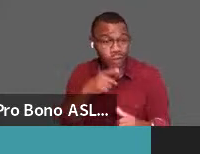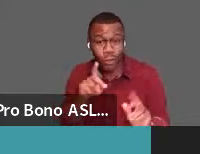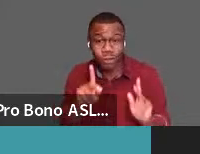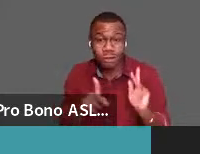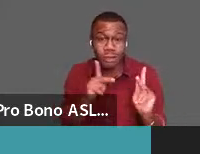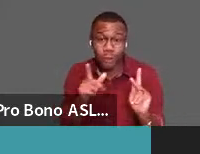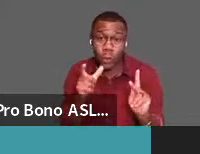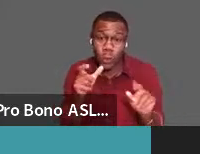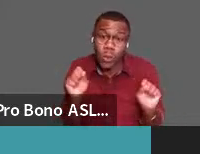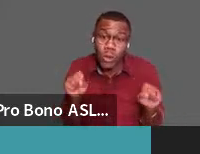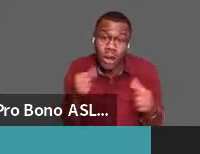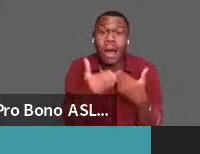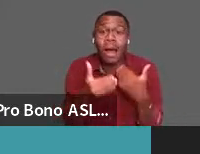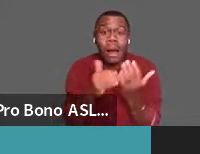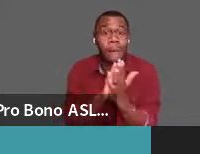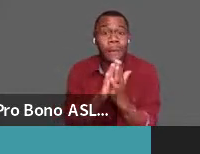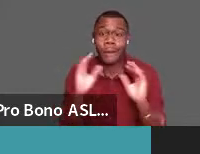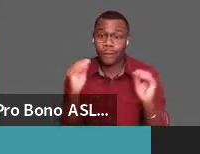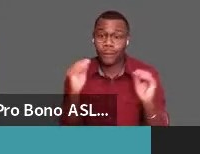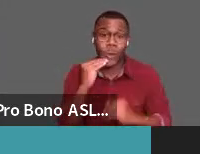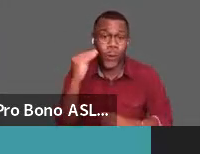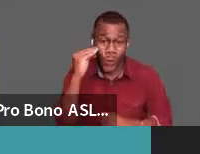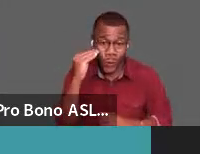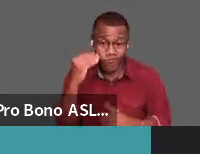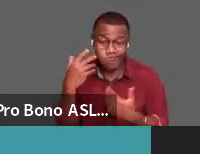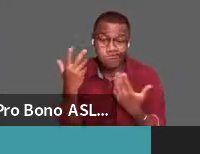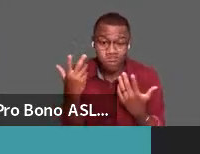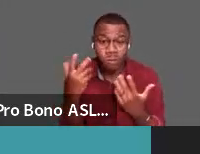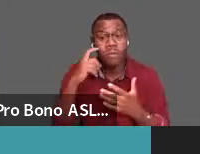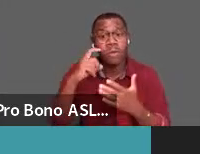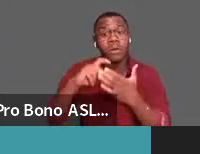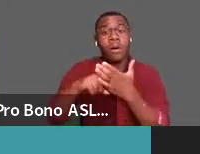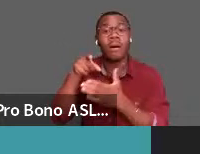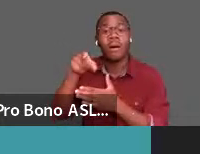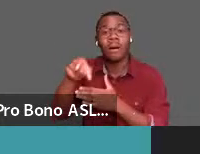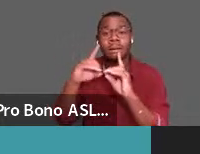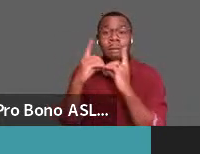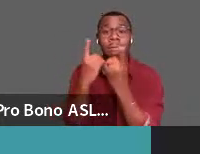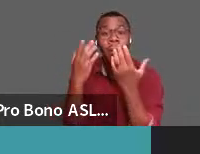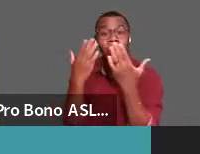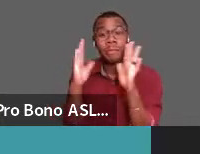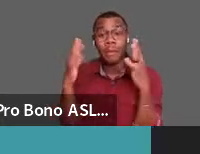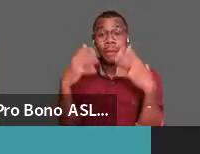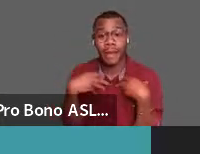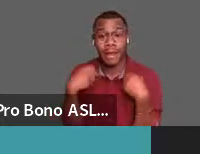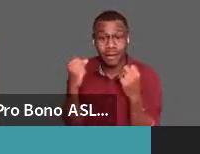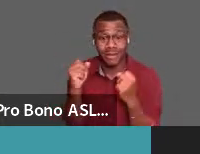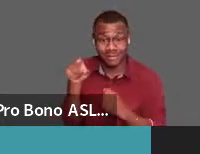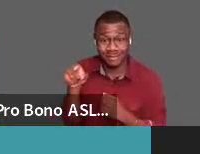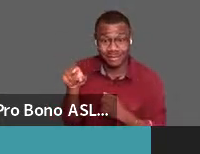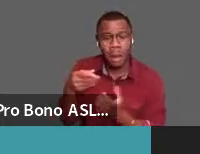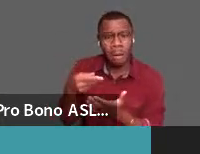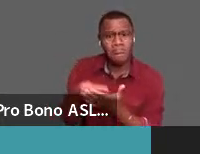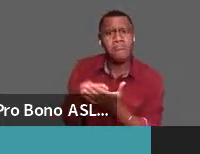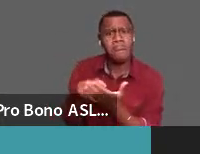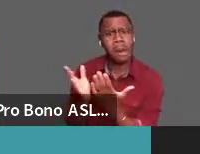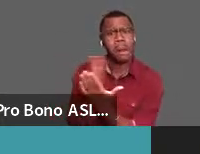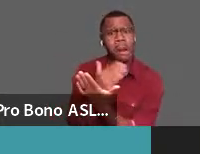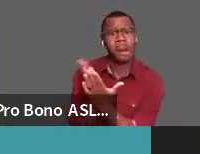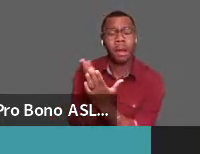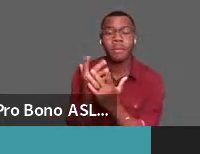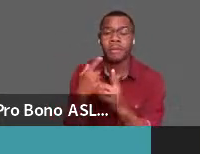homelessness. If you look at the Department of Public Health, their range of money that they got was everything from